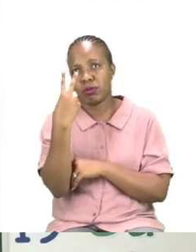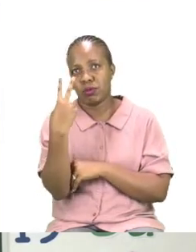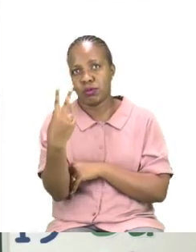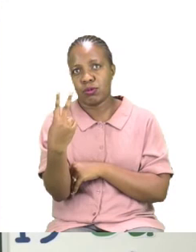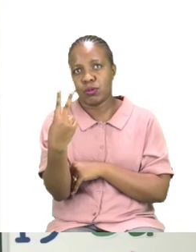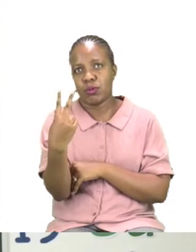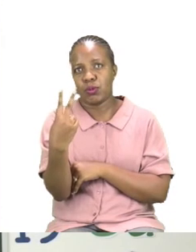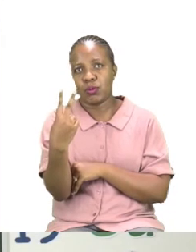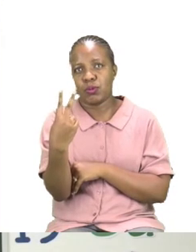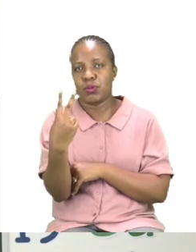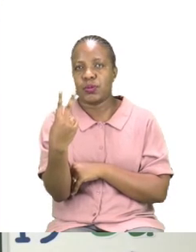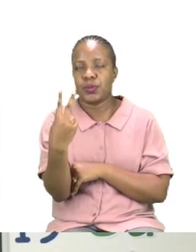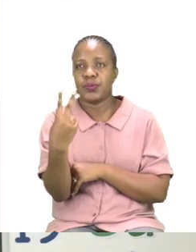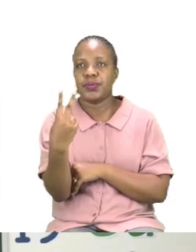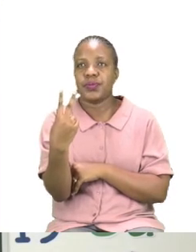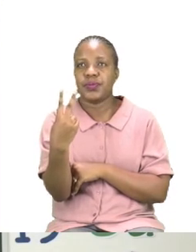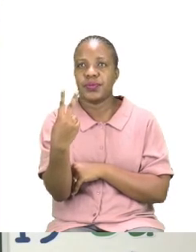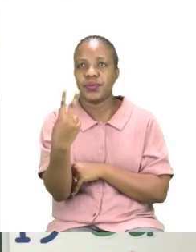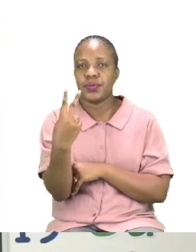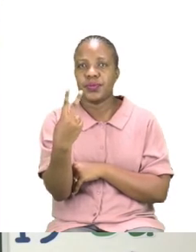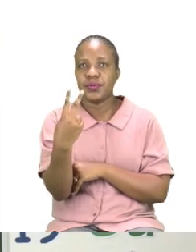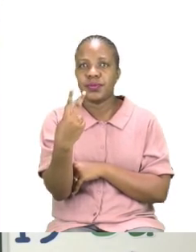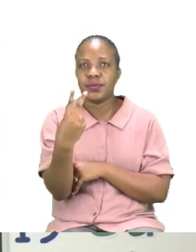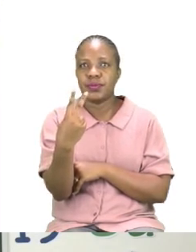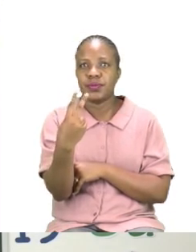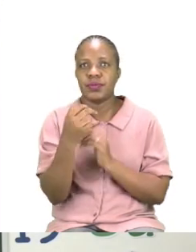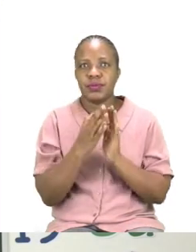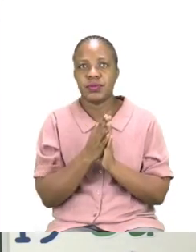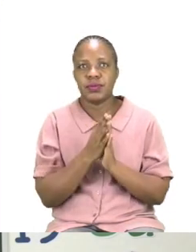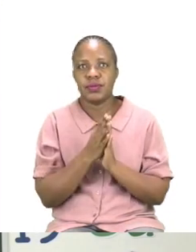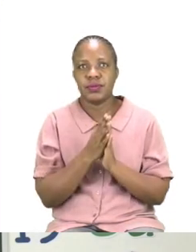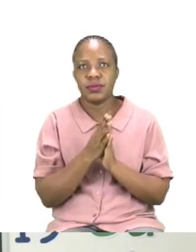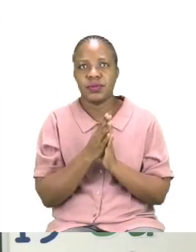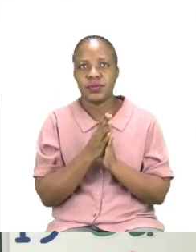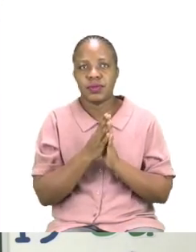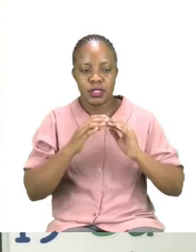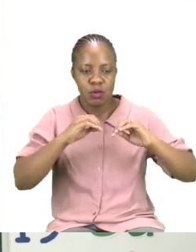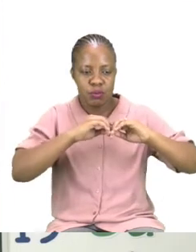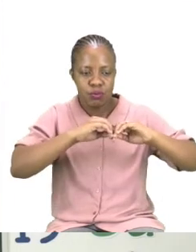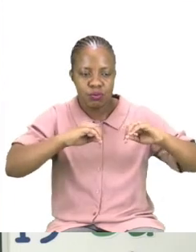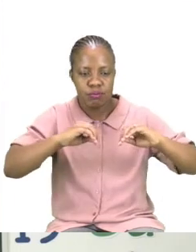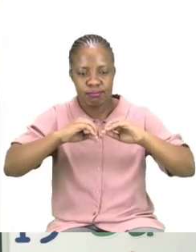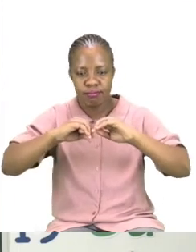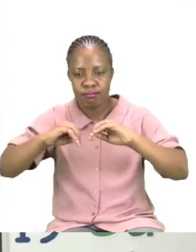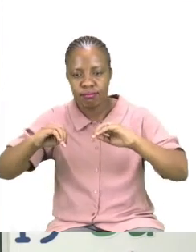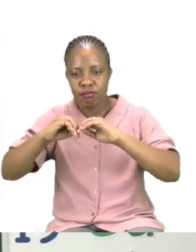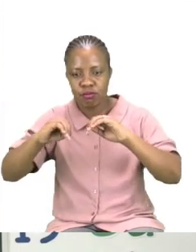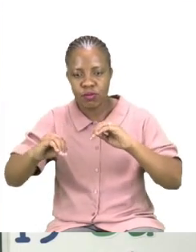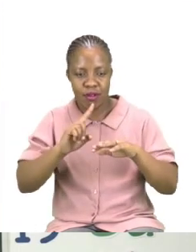plus 2. So our sum now when we break it apart